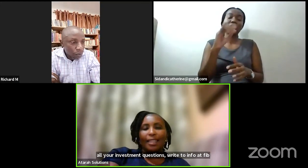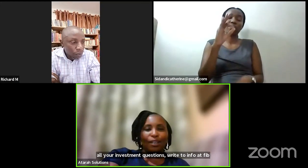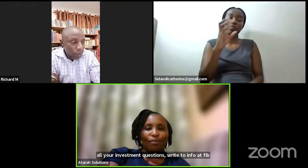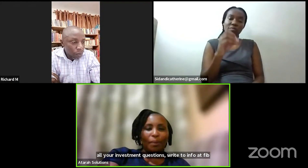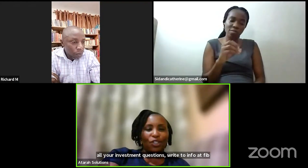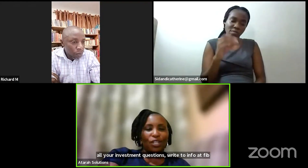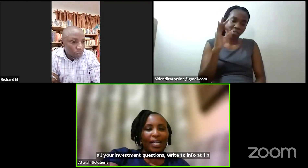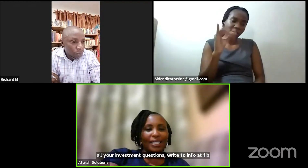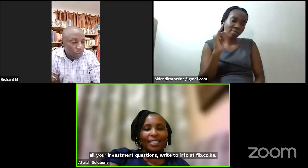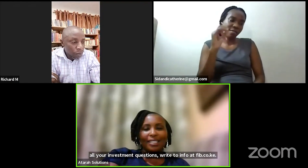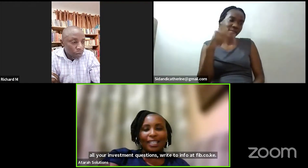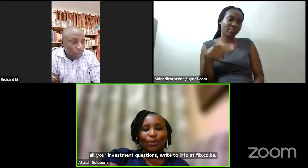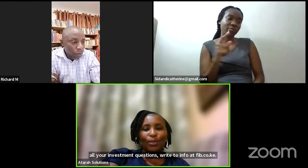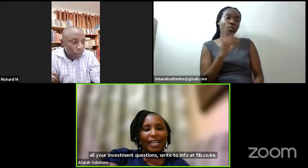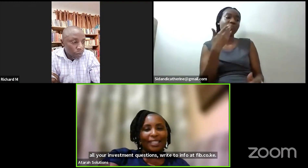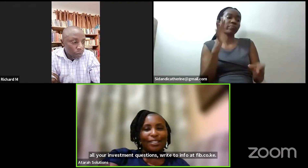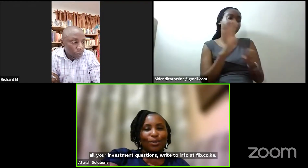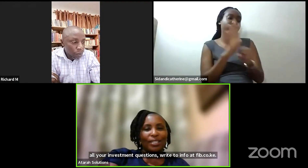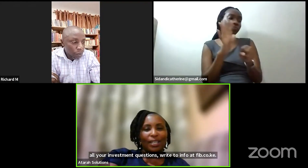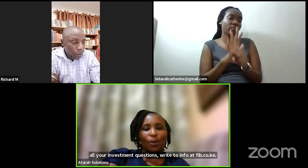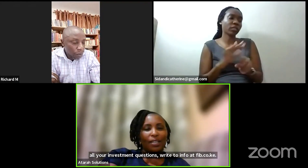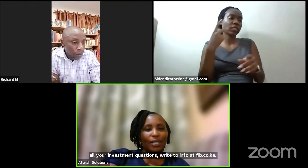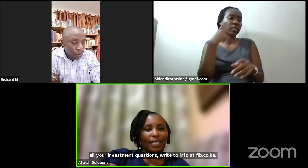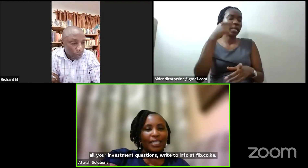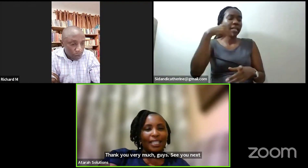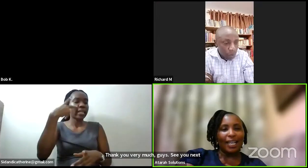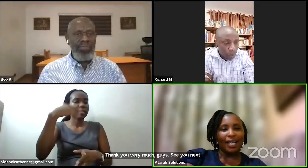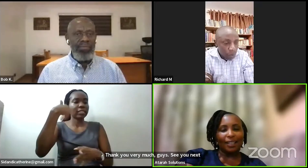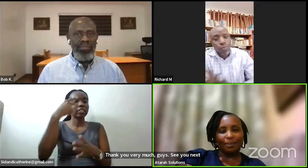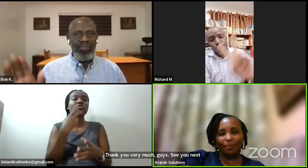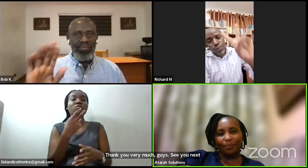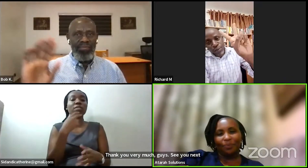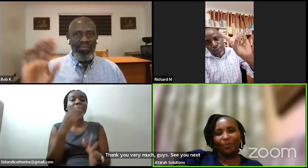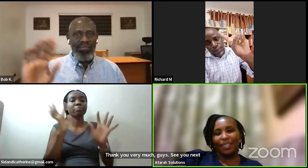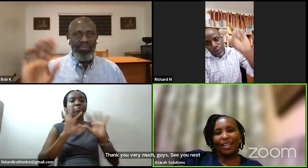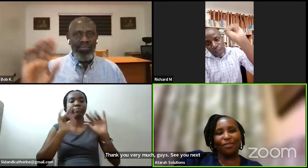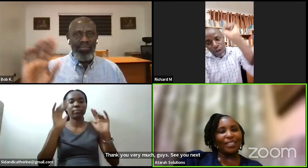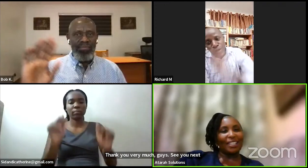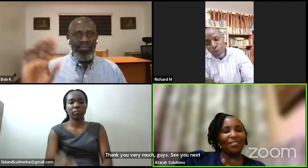info@fib.co.ke. Thank you very much, guys. See you next Tuesday. Kwaherini sana.